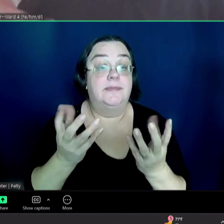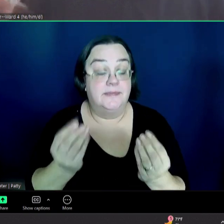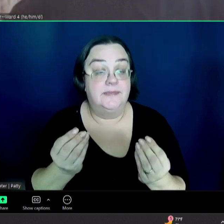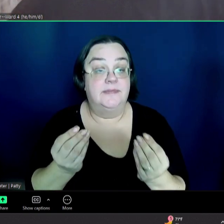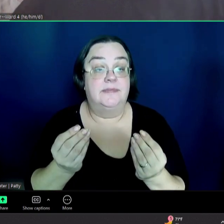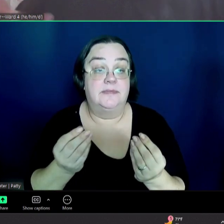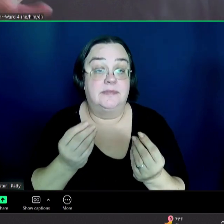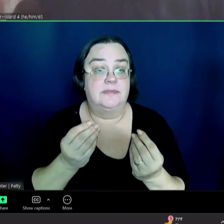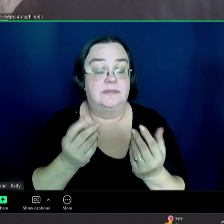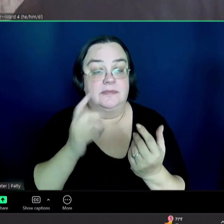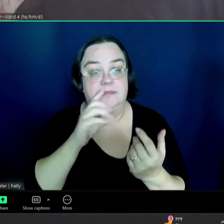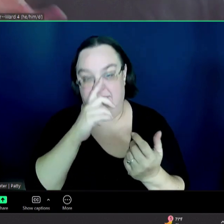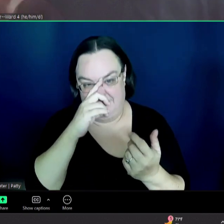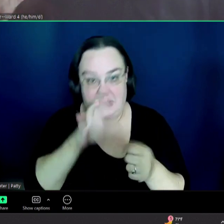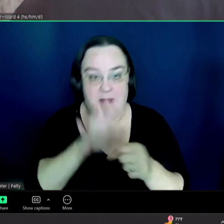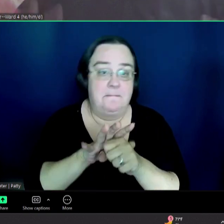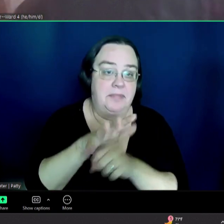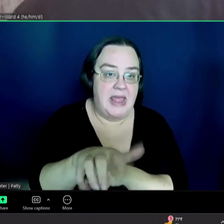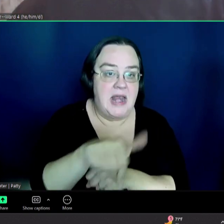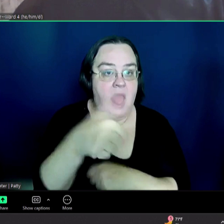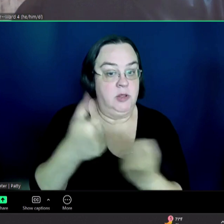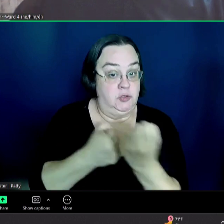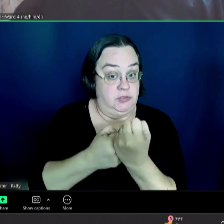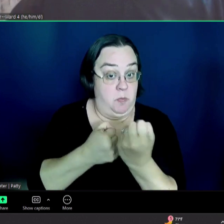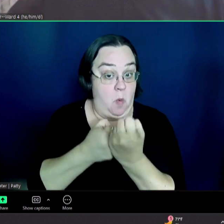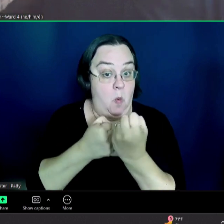there's plenty of other support among the council.